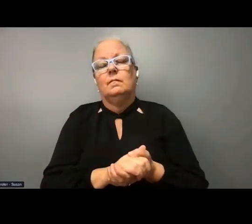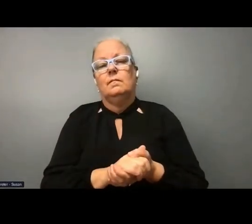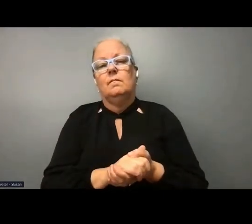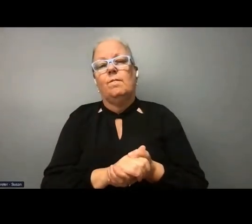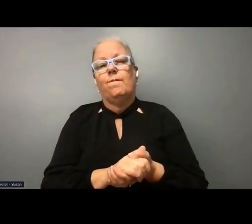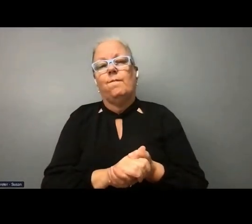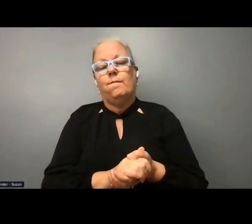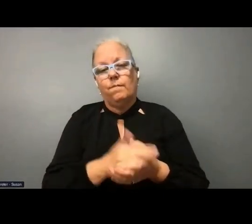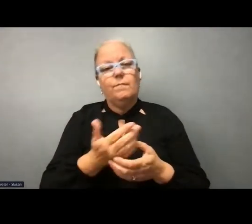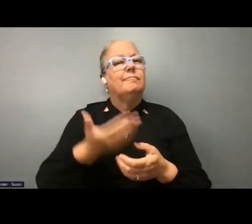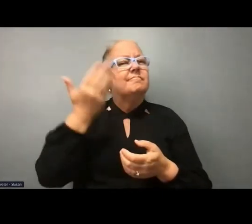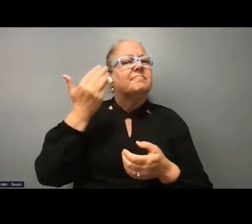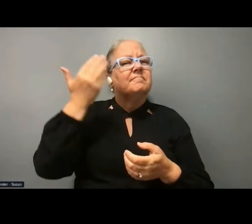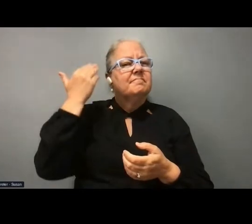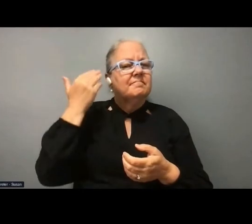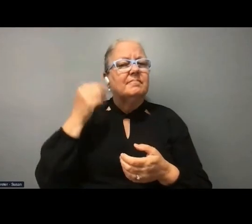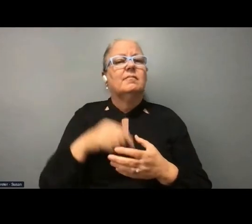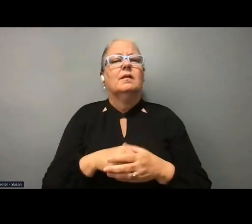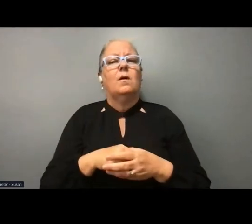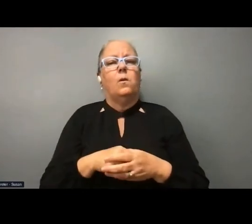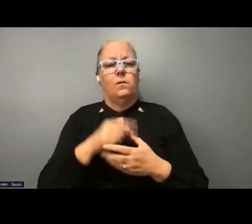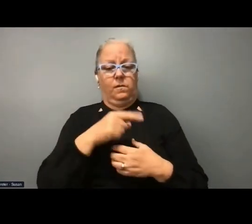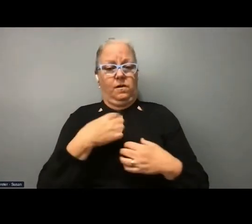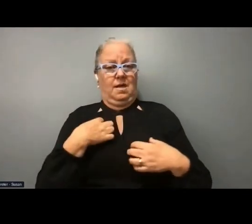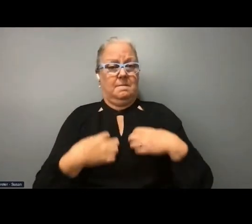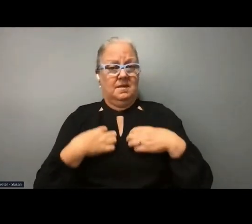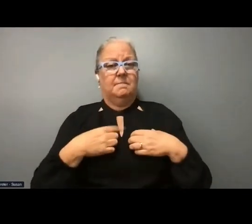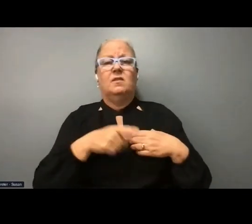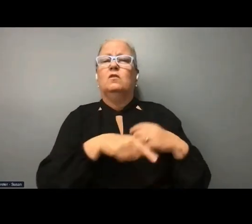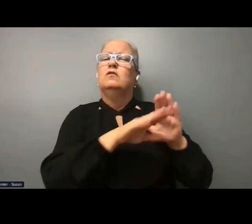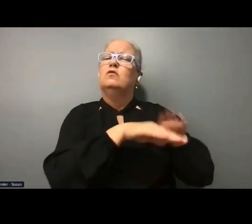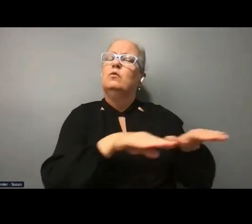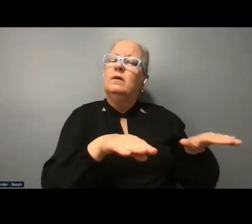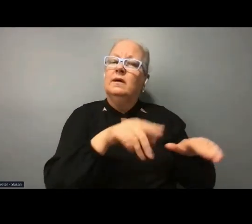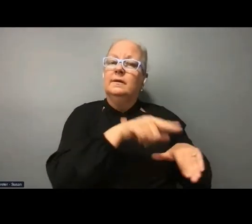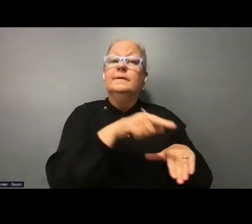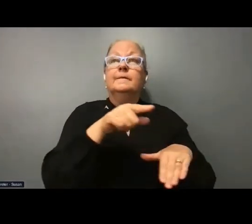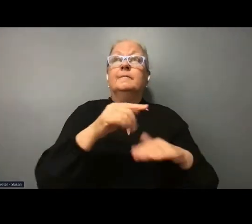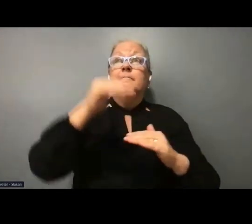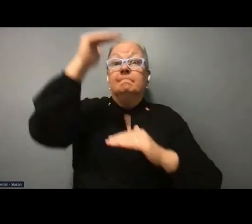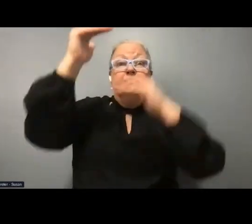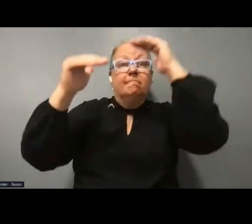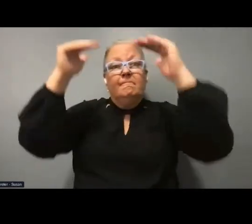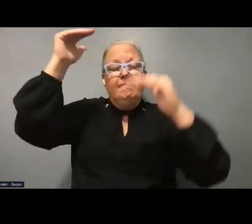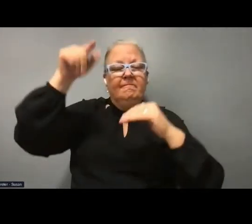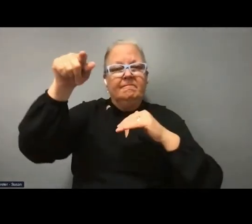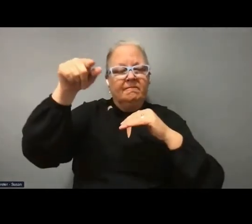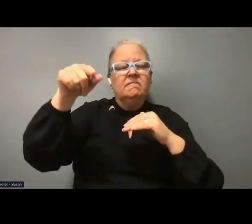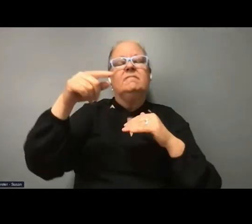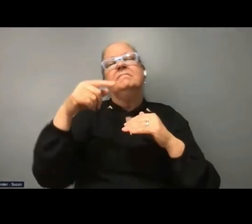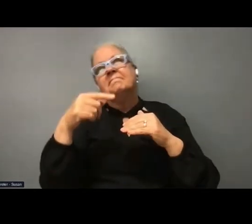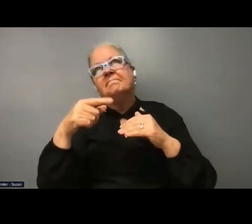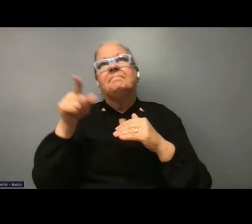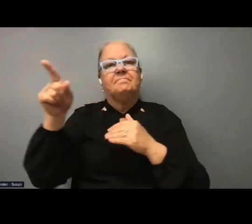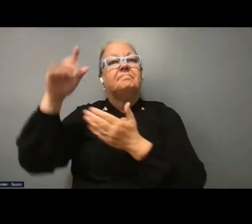the complaint boxes to receive children feedbacks or adult feedbacks, is much less than